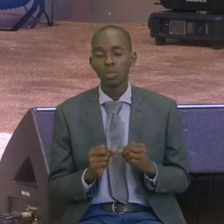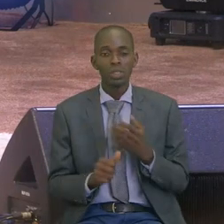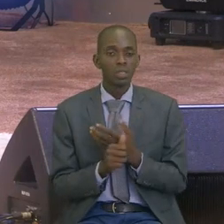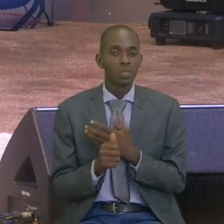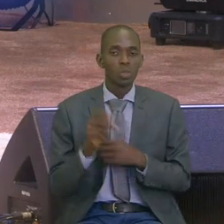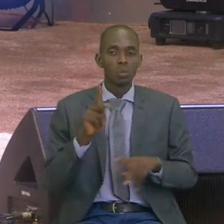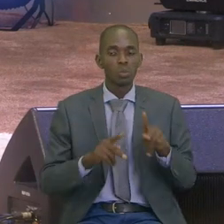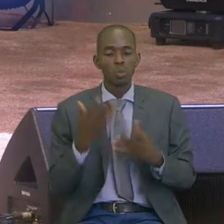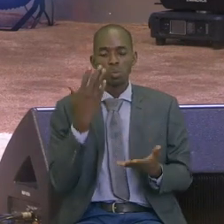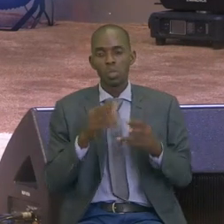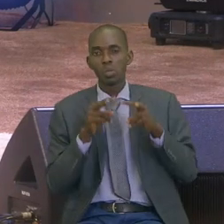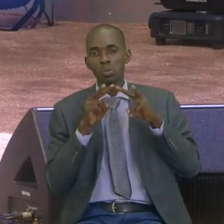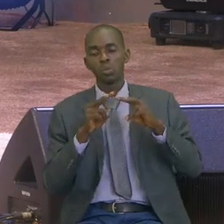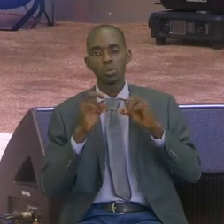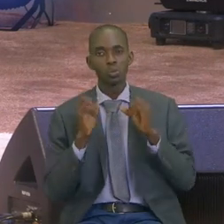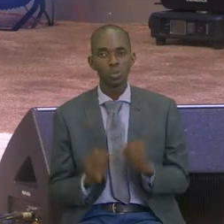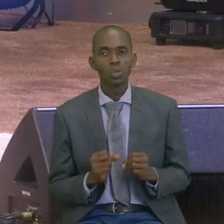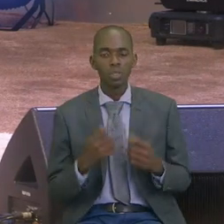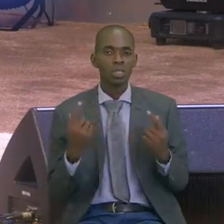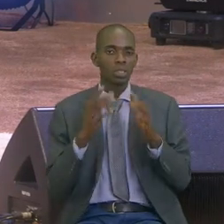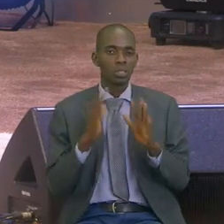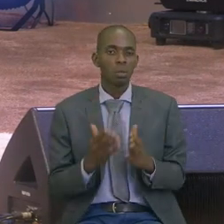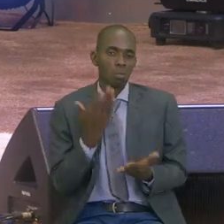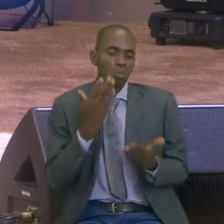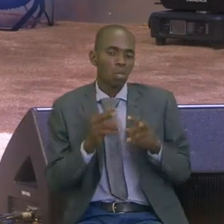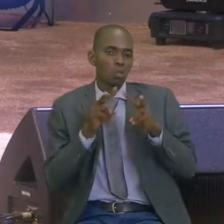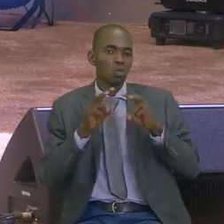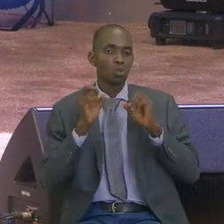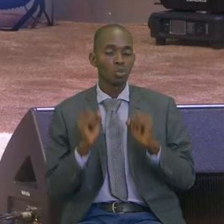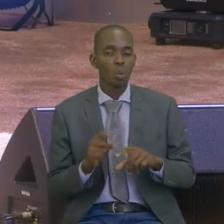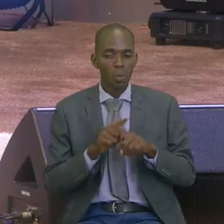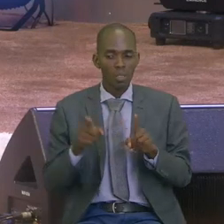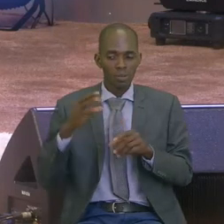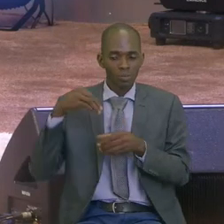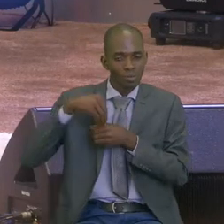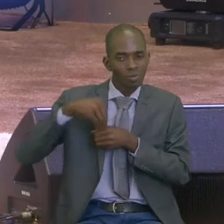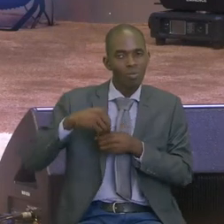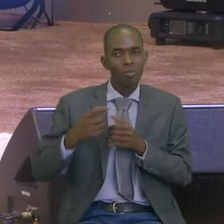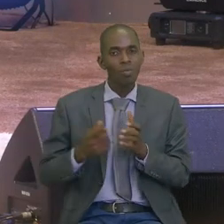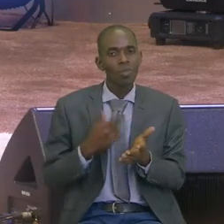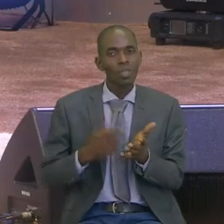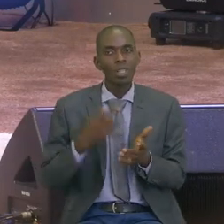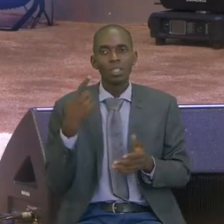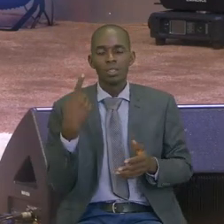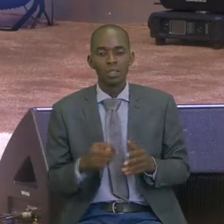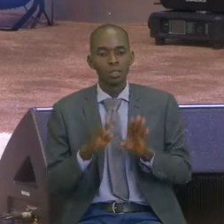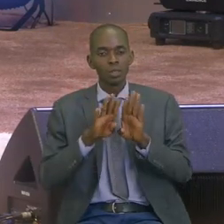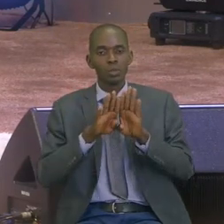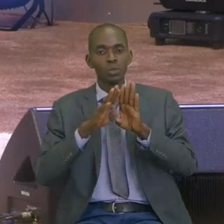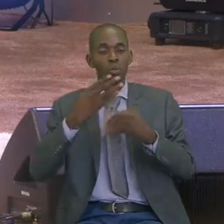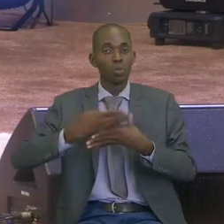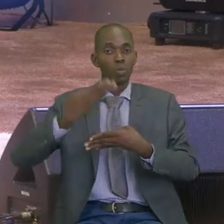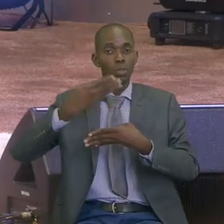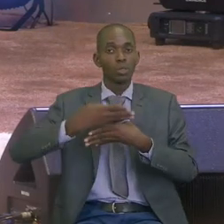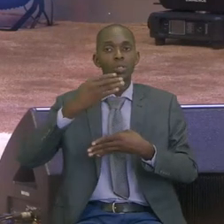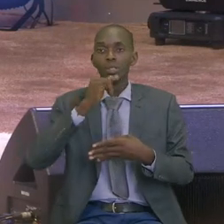look strong. Heathen people, Gentiles, they might look strong, but on the inside, sometimes the window is open and they know